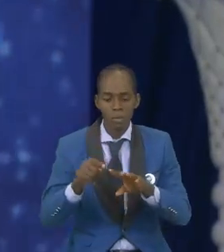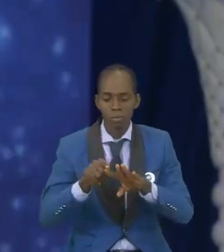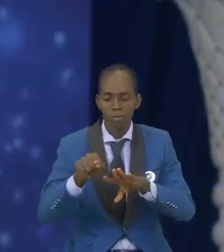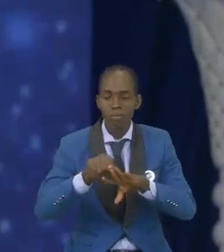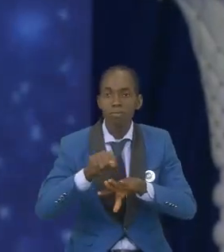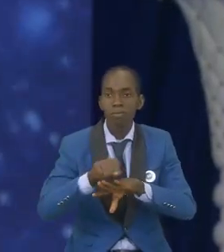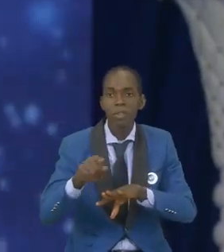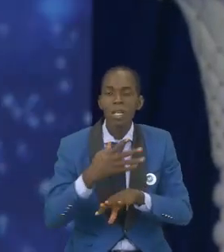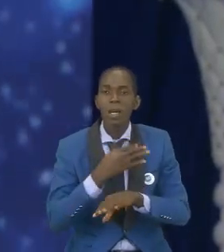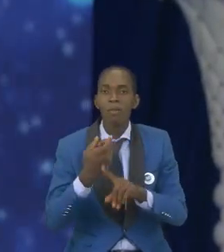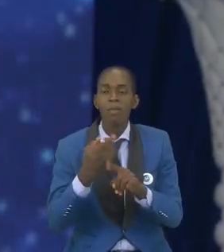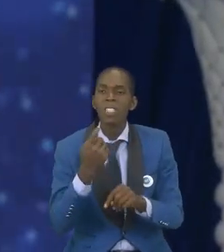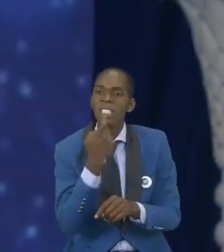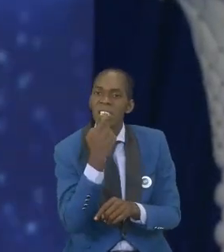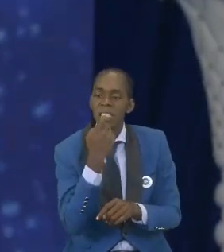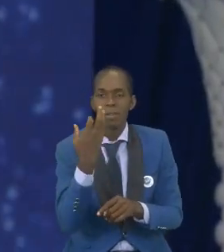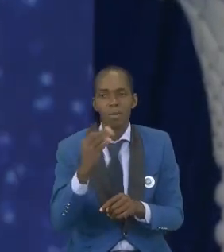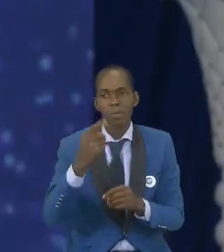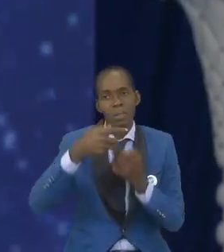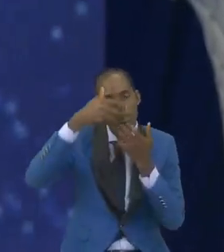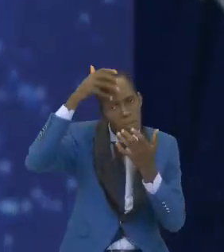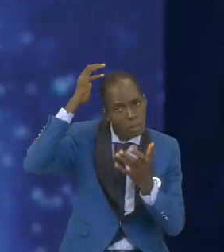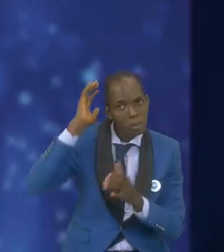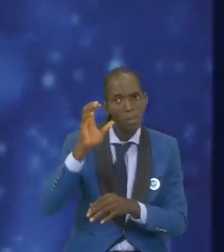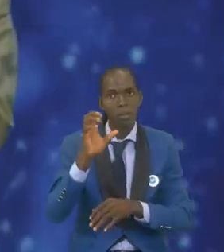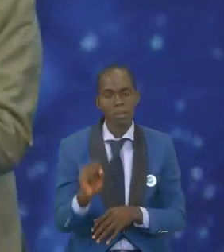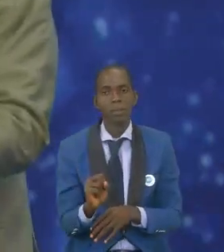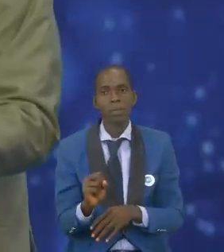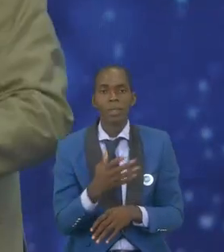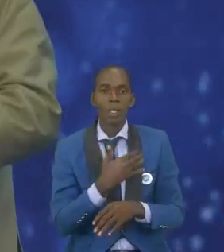the teeth of the lions? And now in